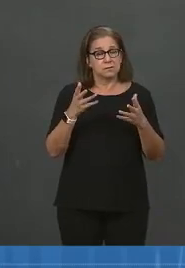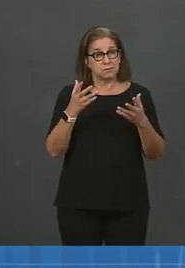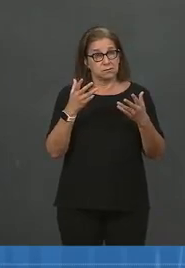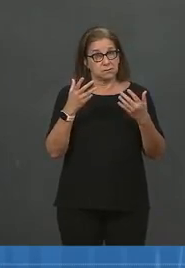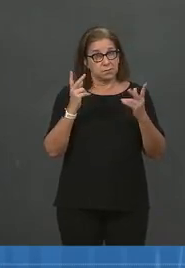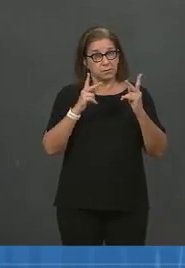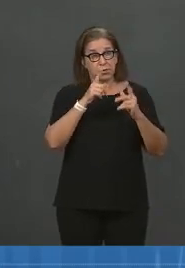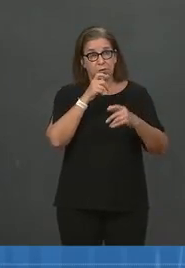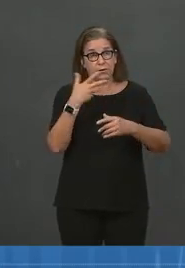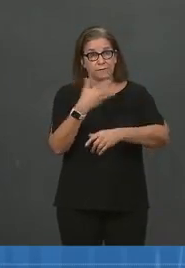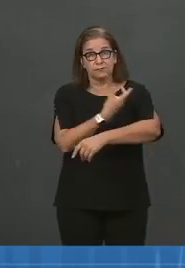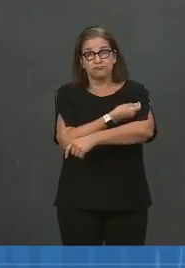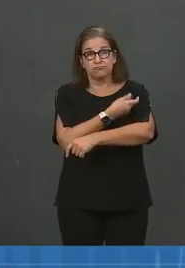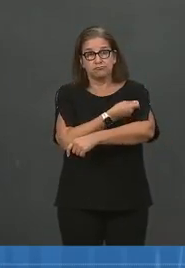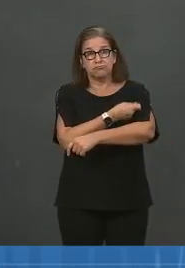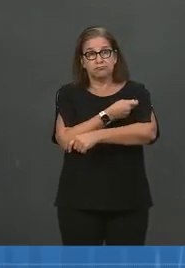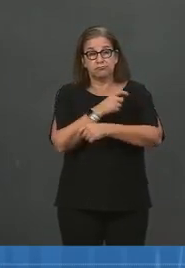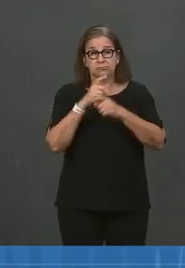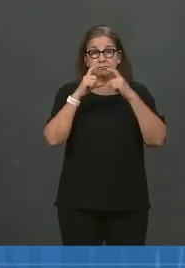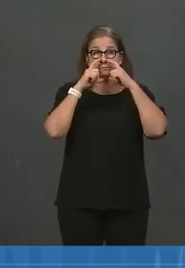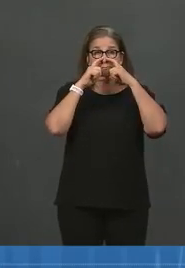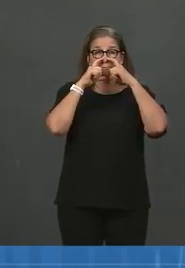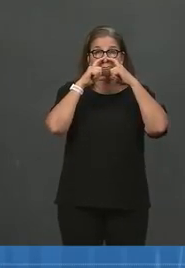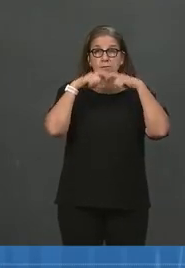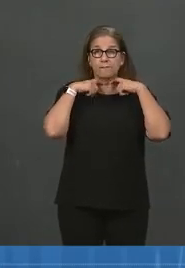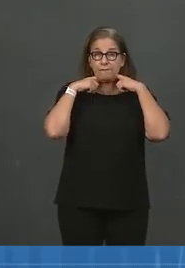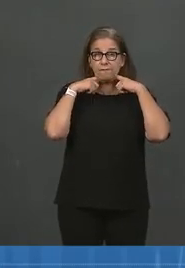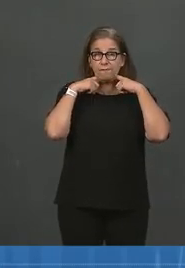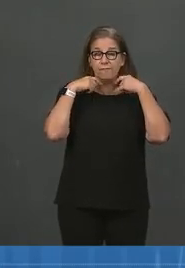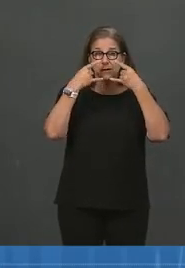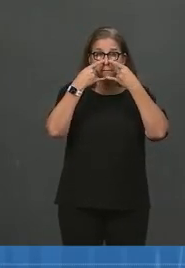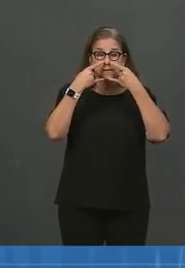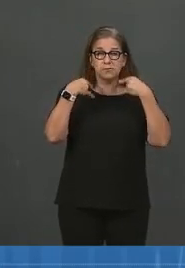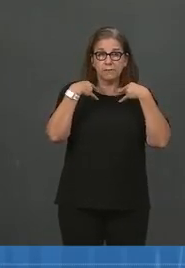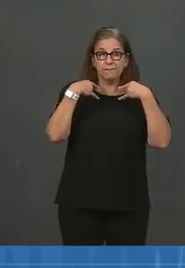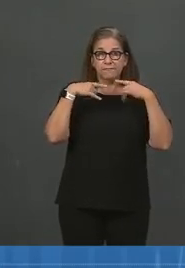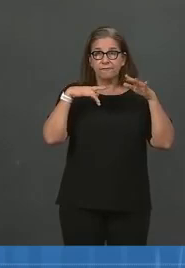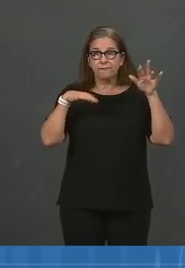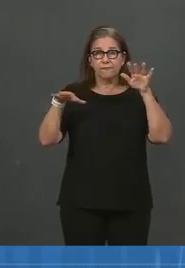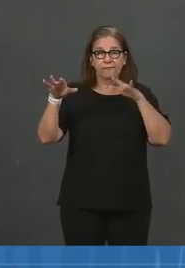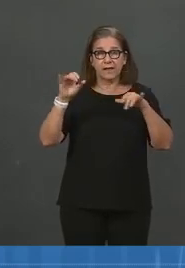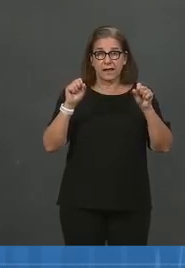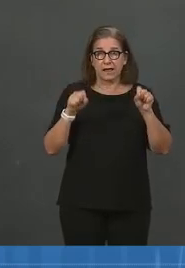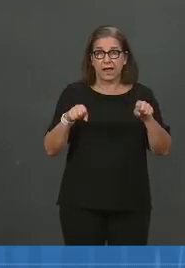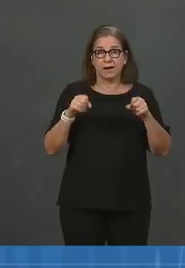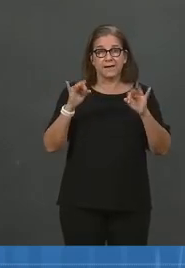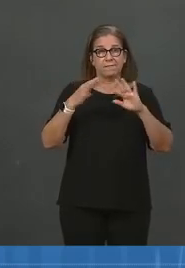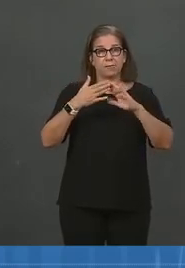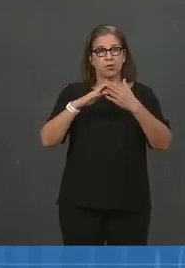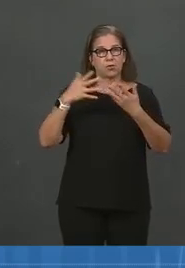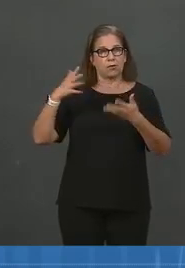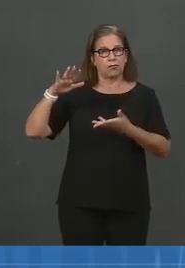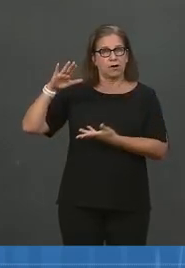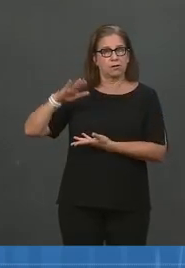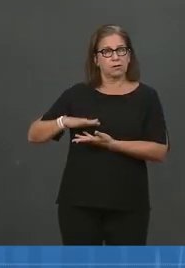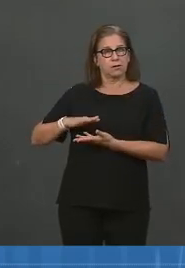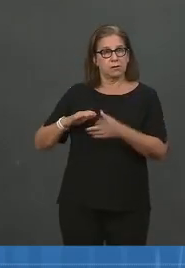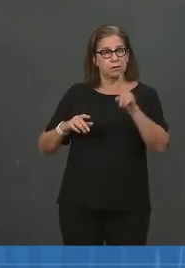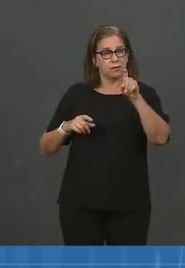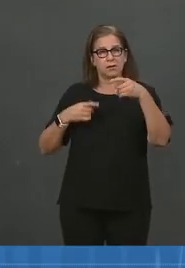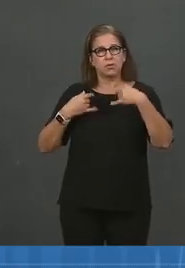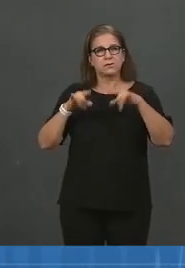wearing masks indoors if there is low community spread? Or are you guys rethinking that at all? Dr.